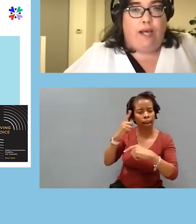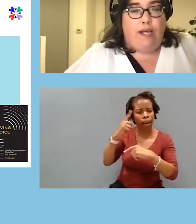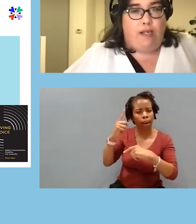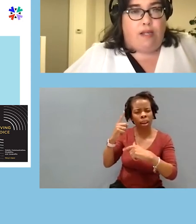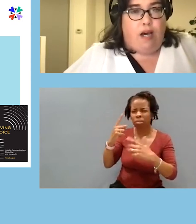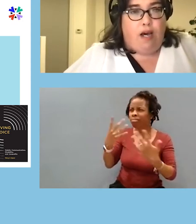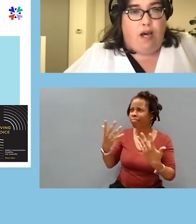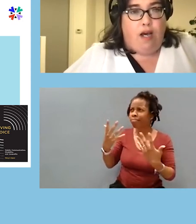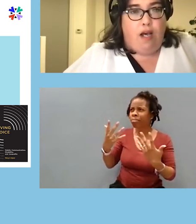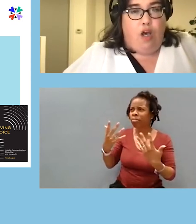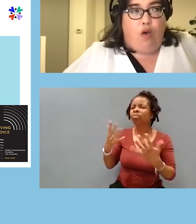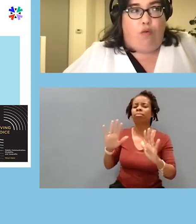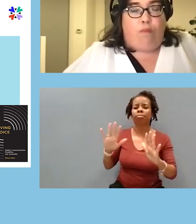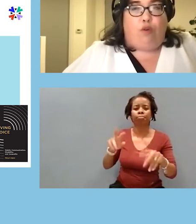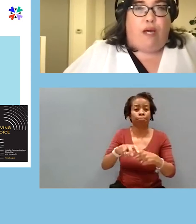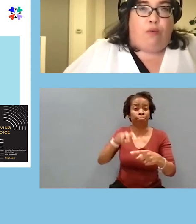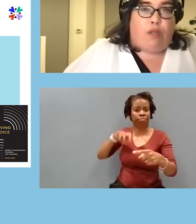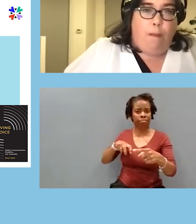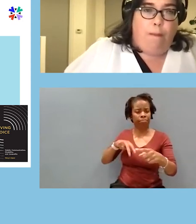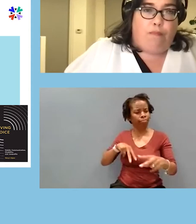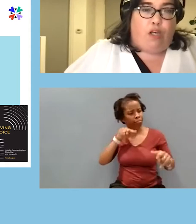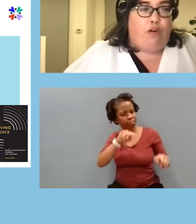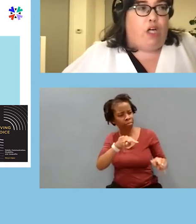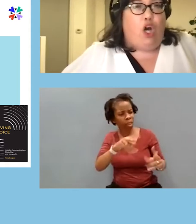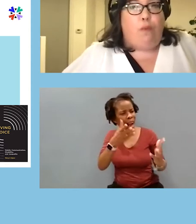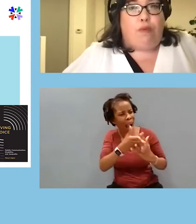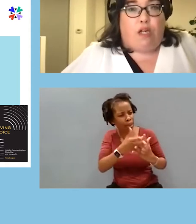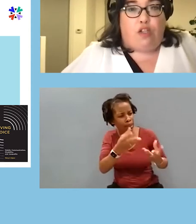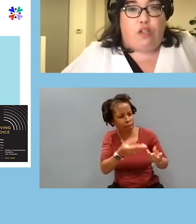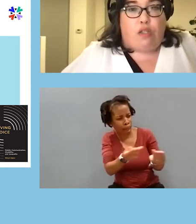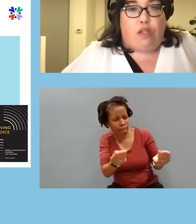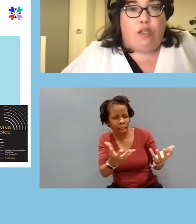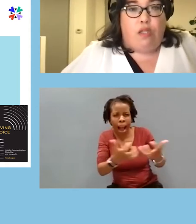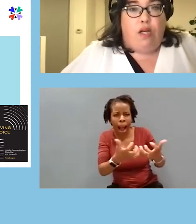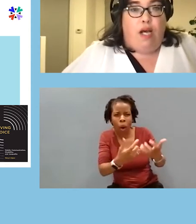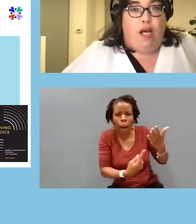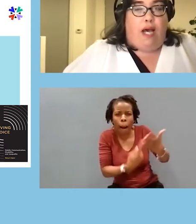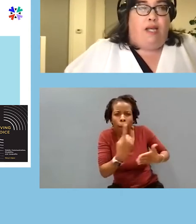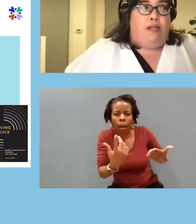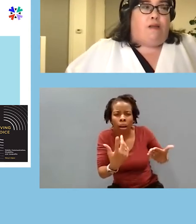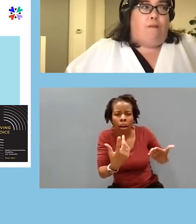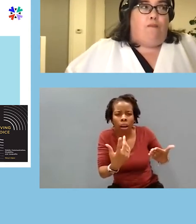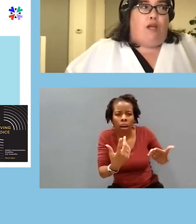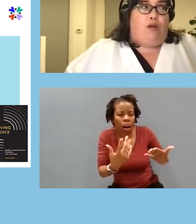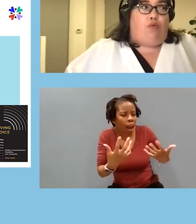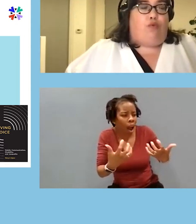in ways that are from the ground up, the co-production